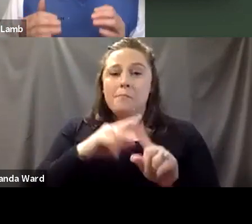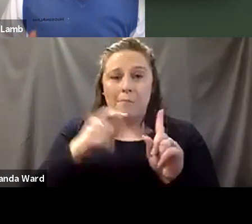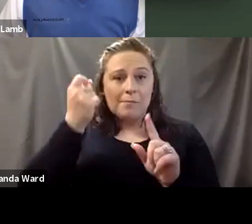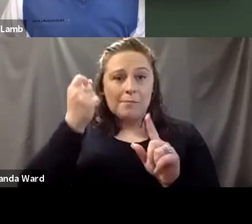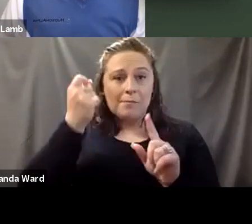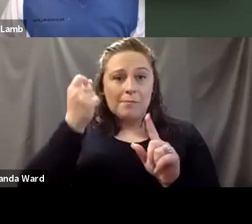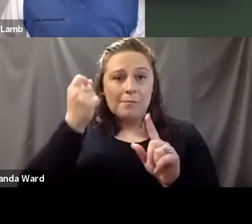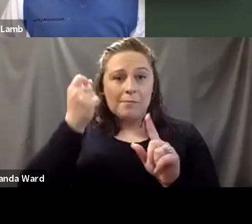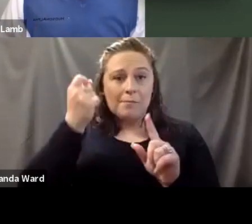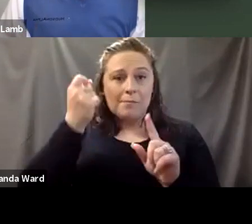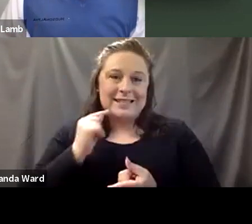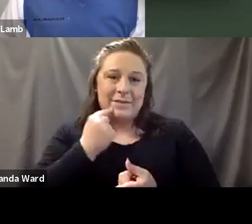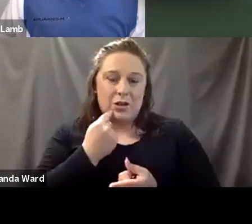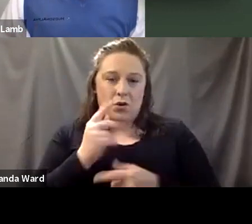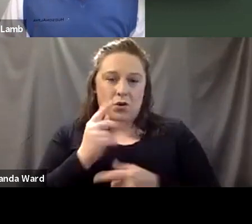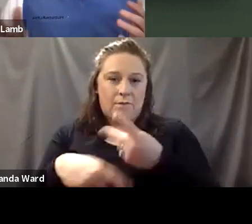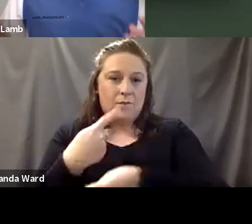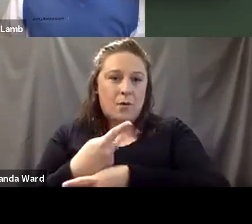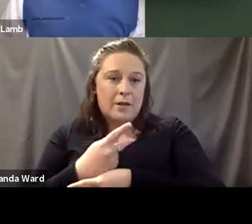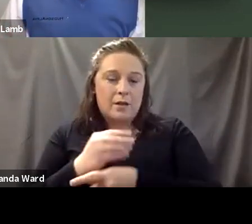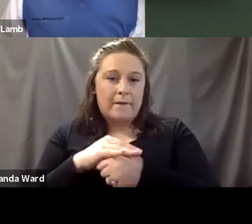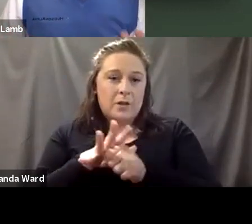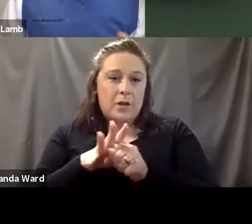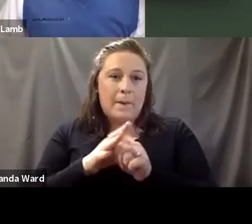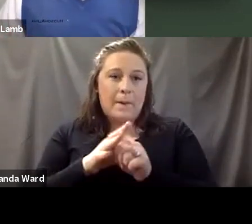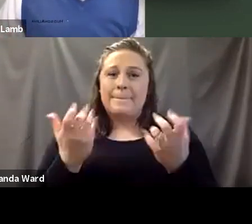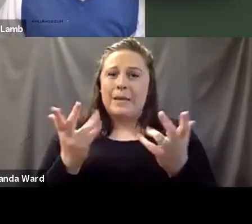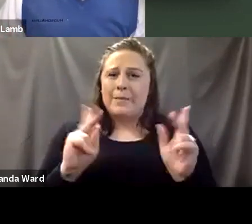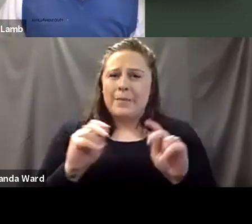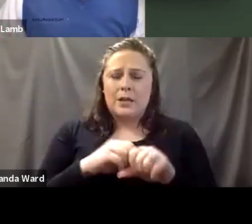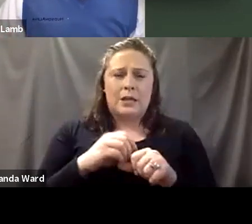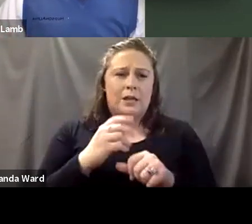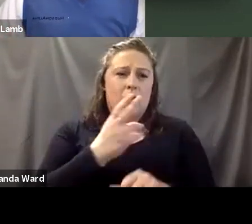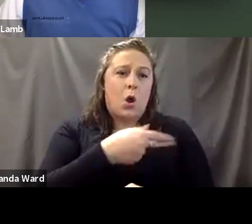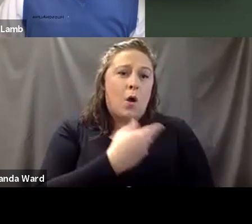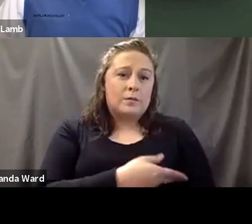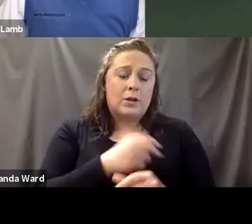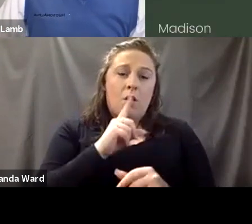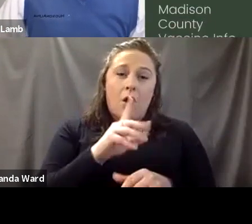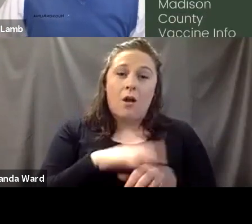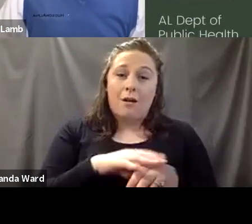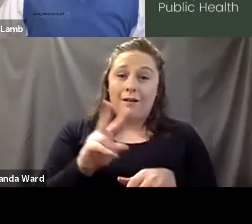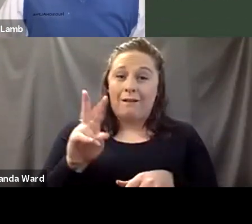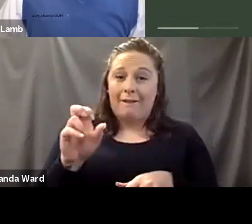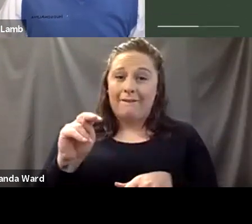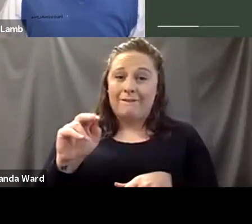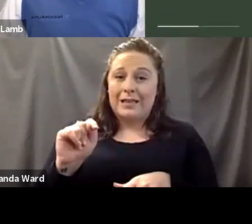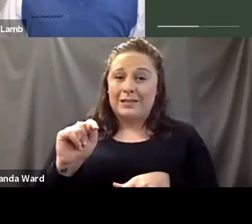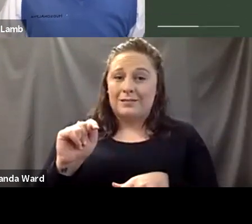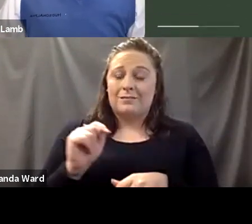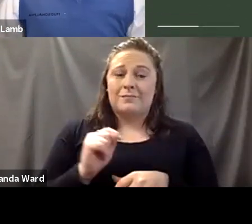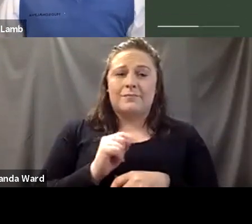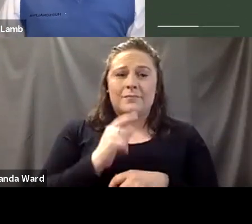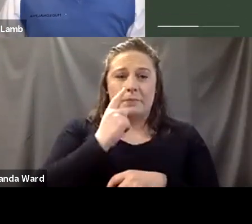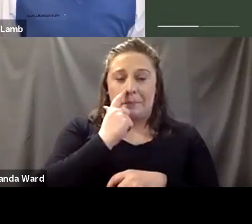severe version of COVID. You see many, many fewer people in the hospital or on ventilators. Now, if we look at